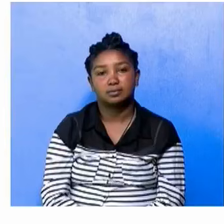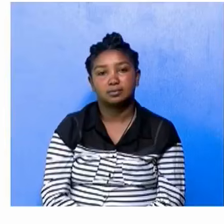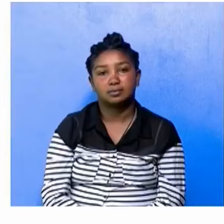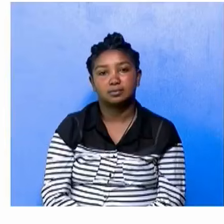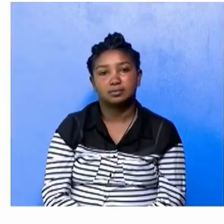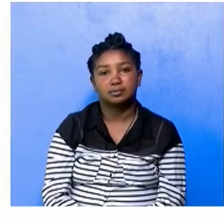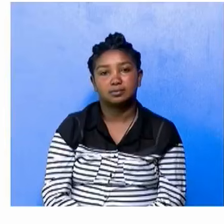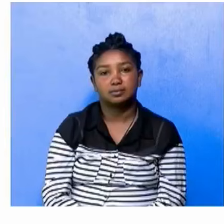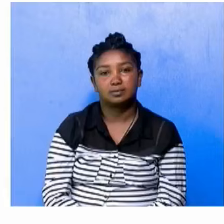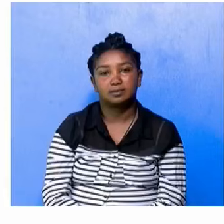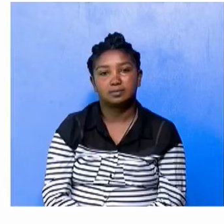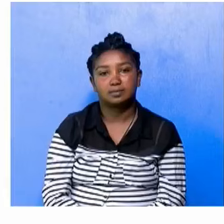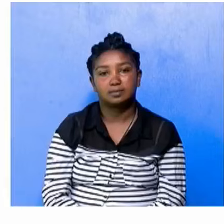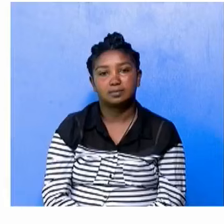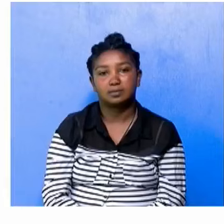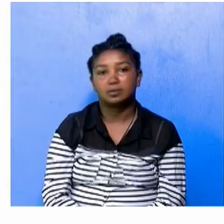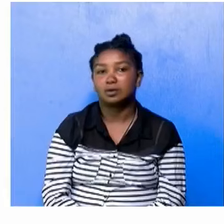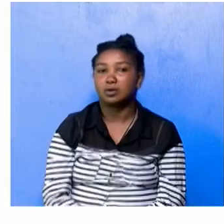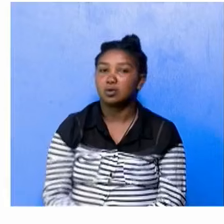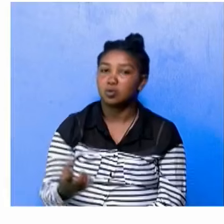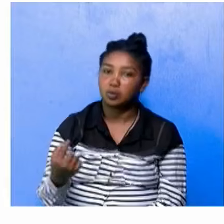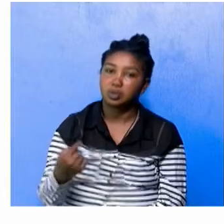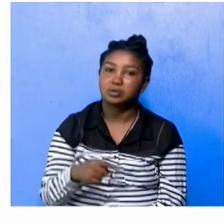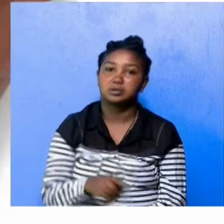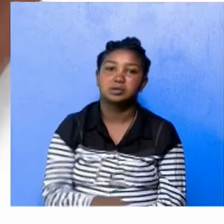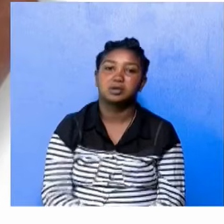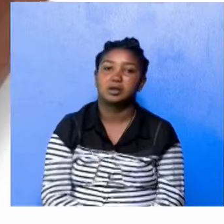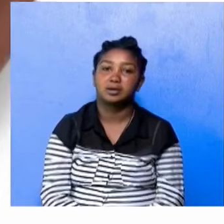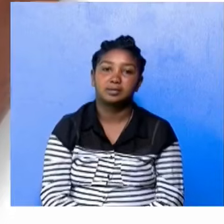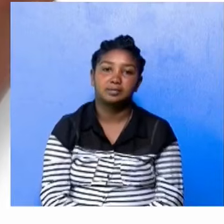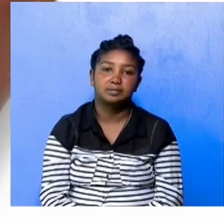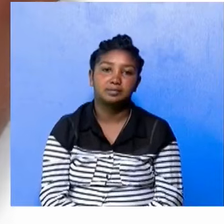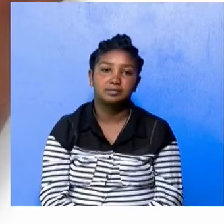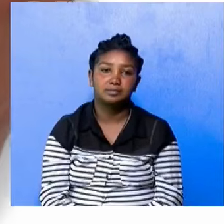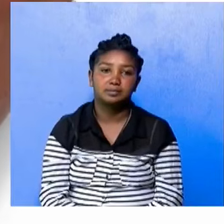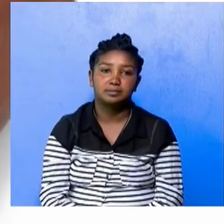And we can say